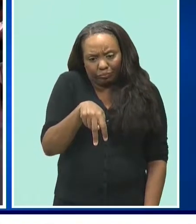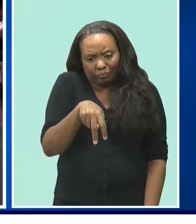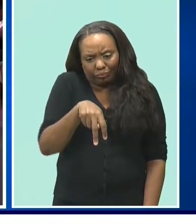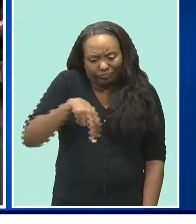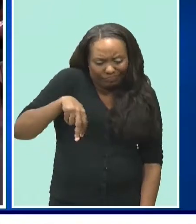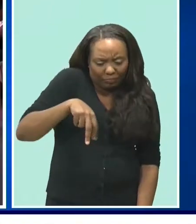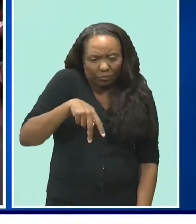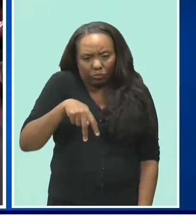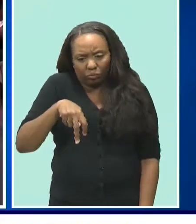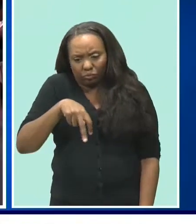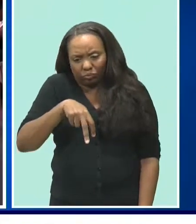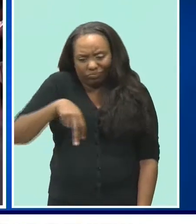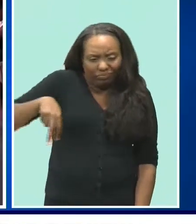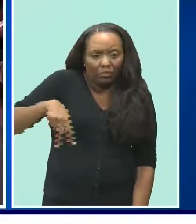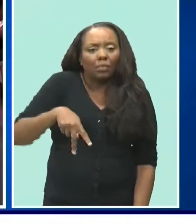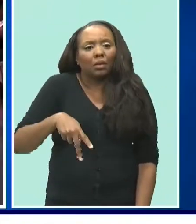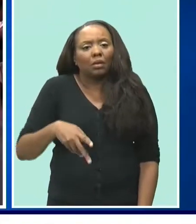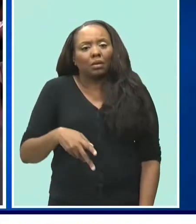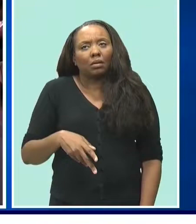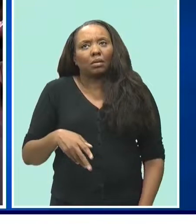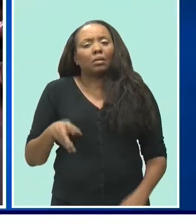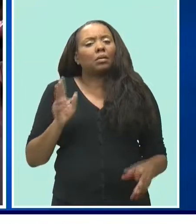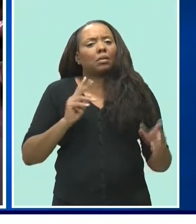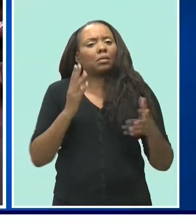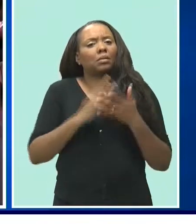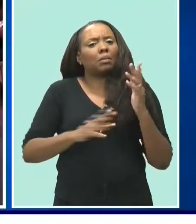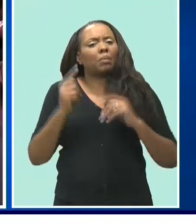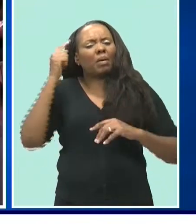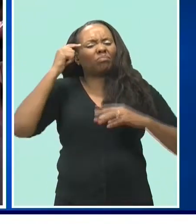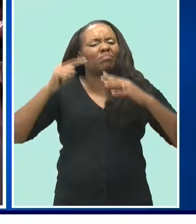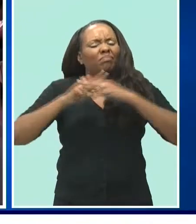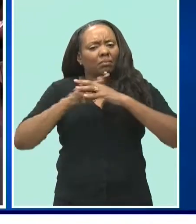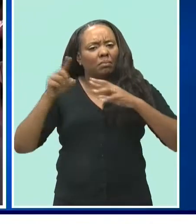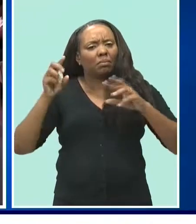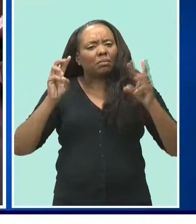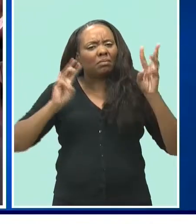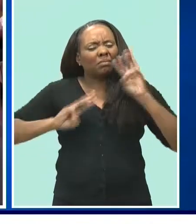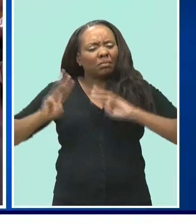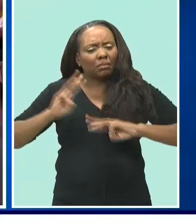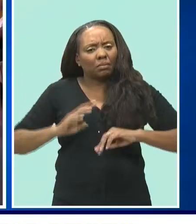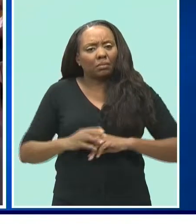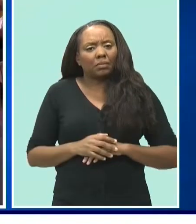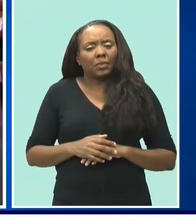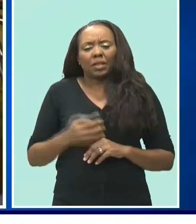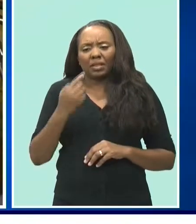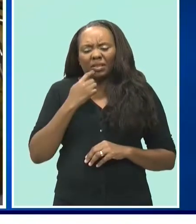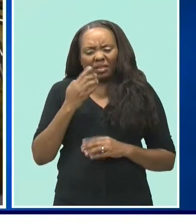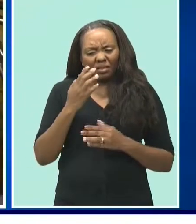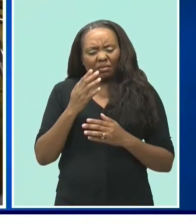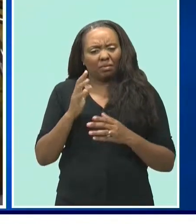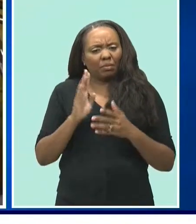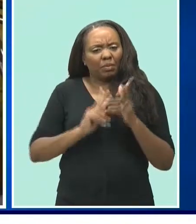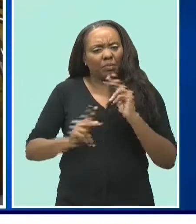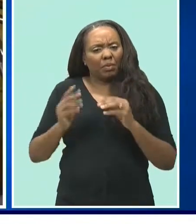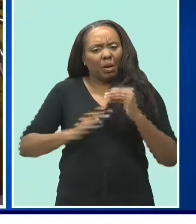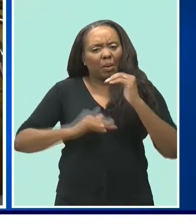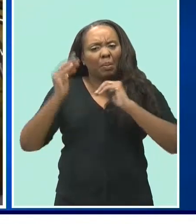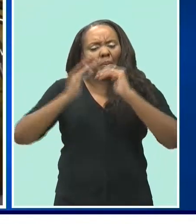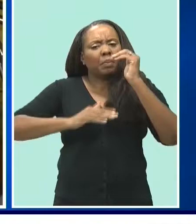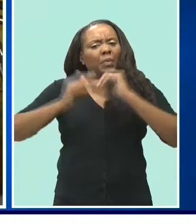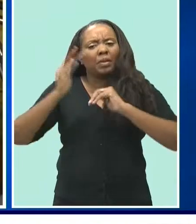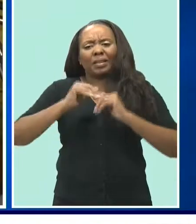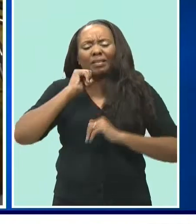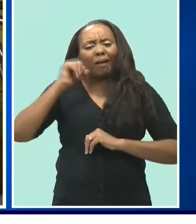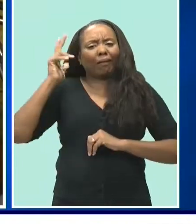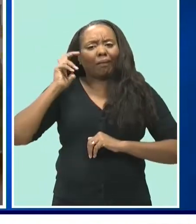of the public again raised their concerns. Among them, developers not listening at the threat the project poses to